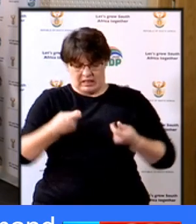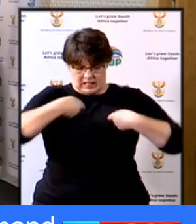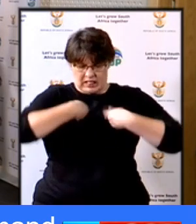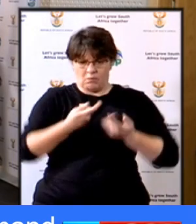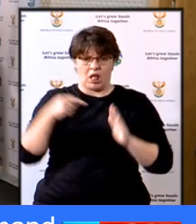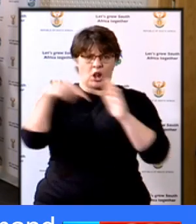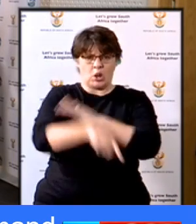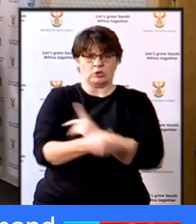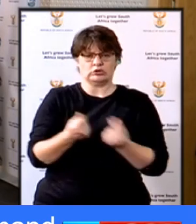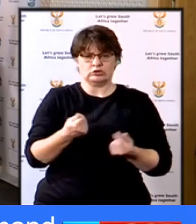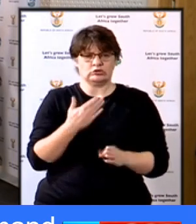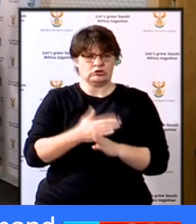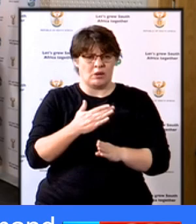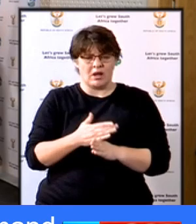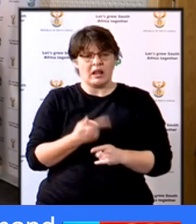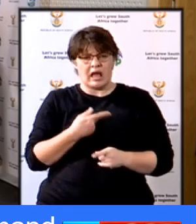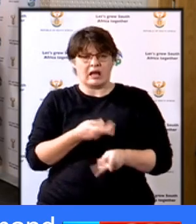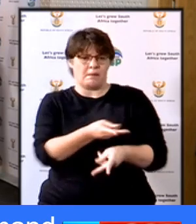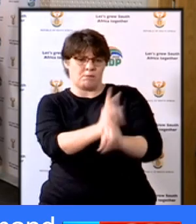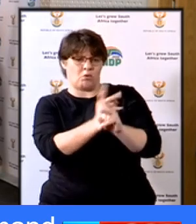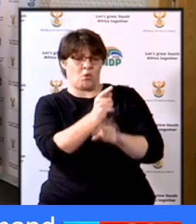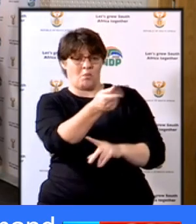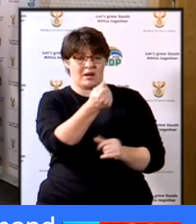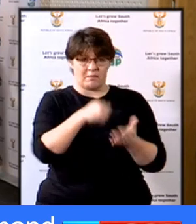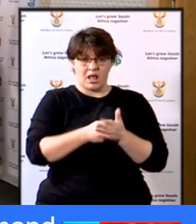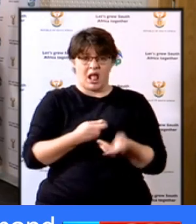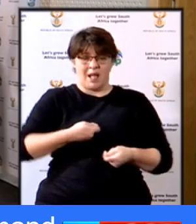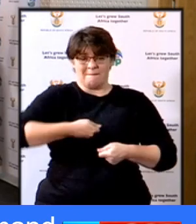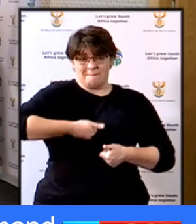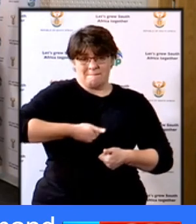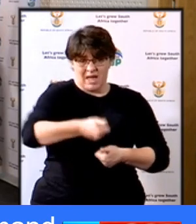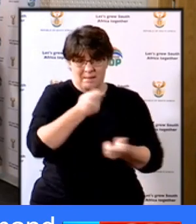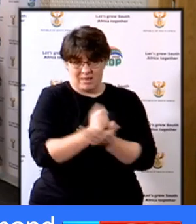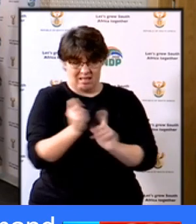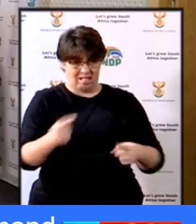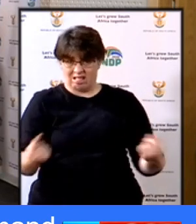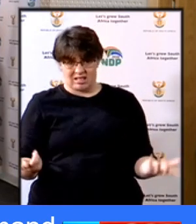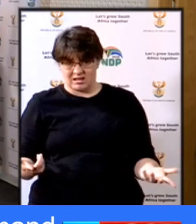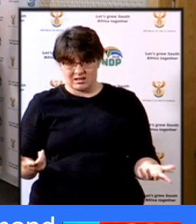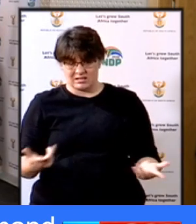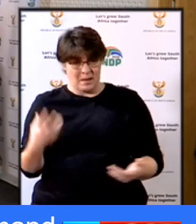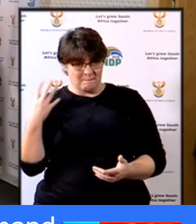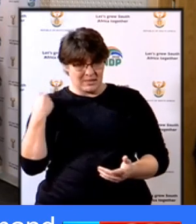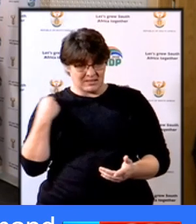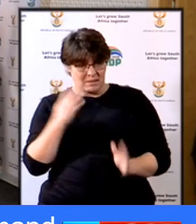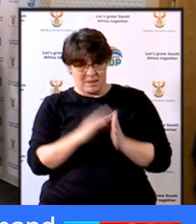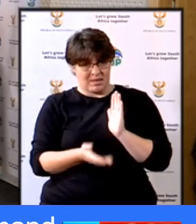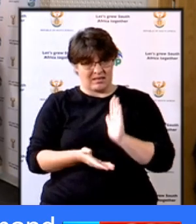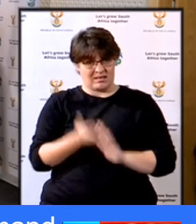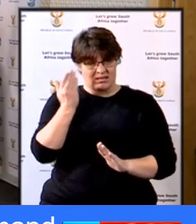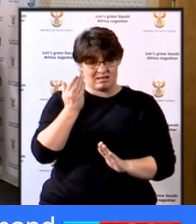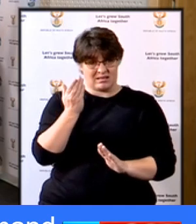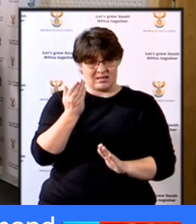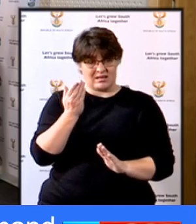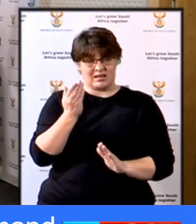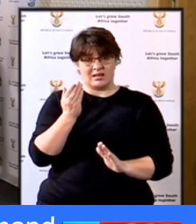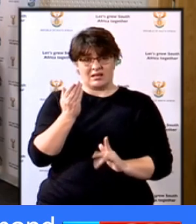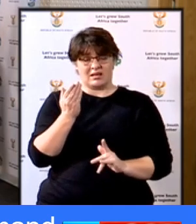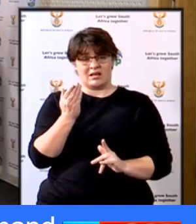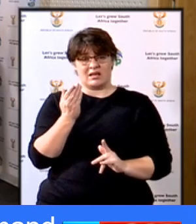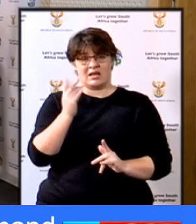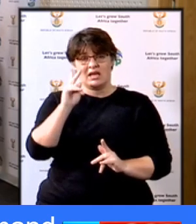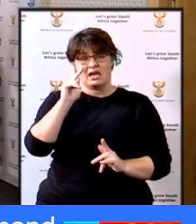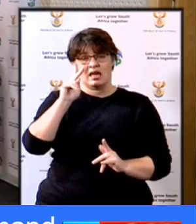job losses resulting from the pandemic? Does the minister have any idea if this is going to increase the repo and lending